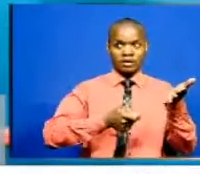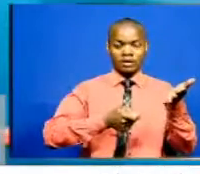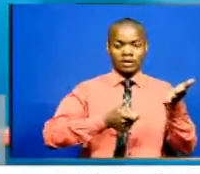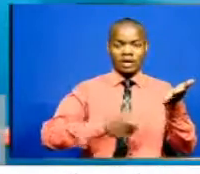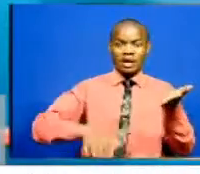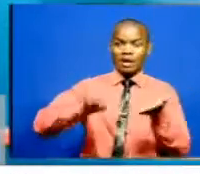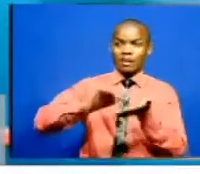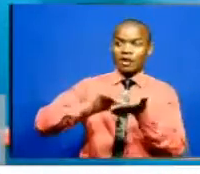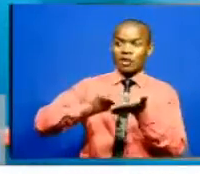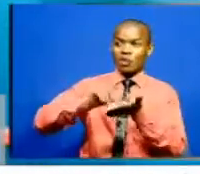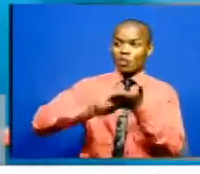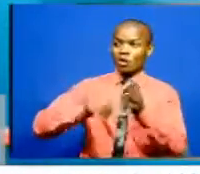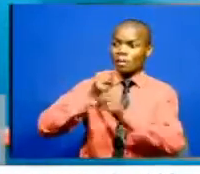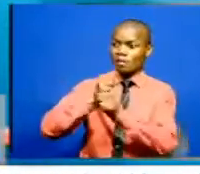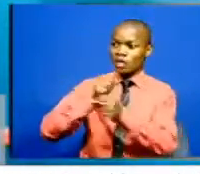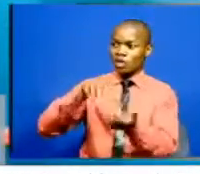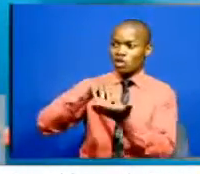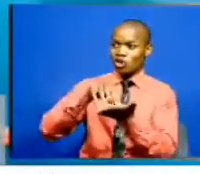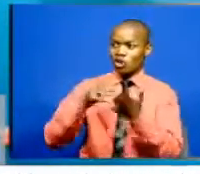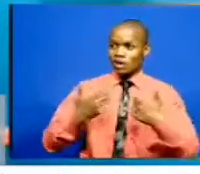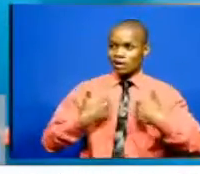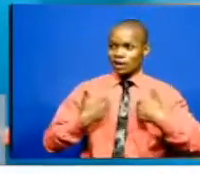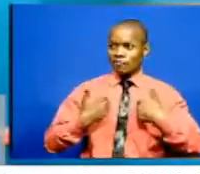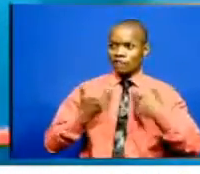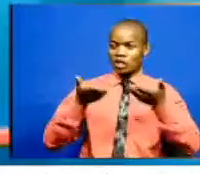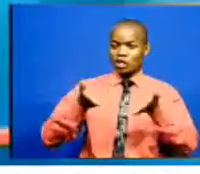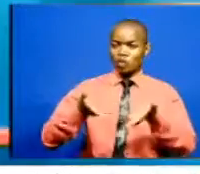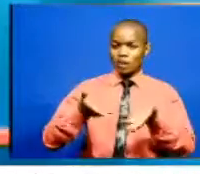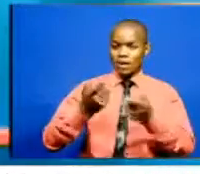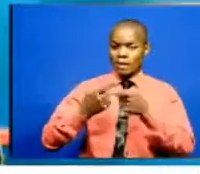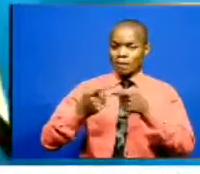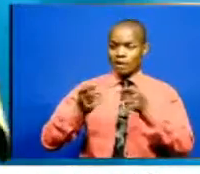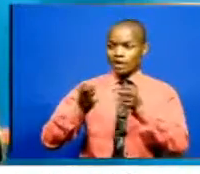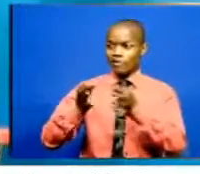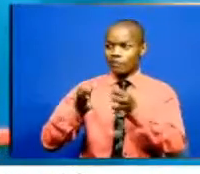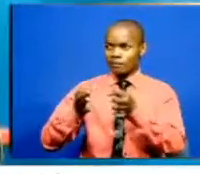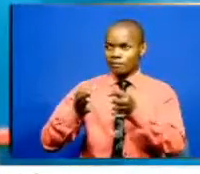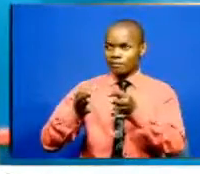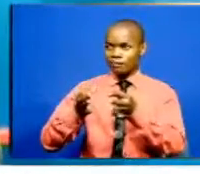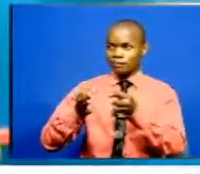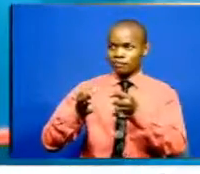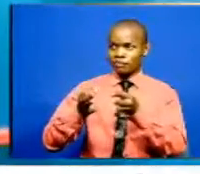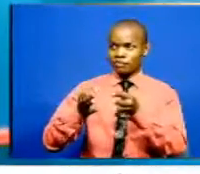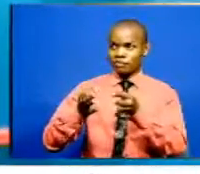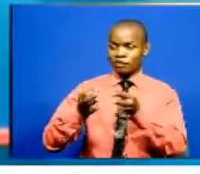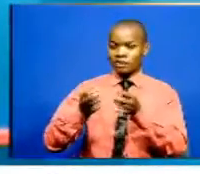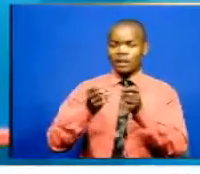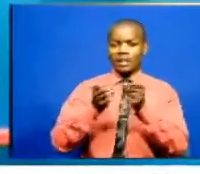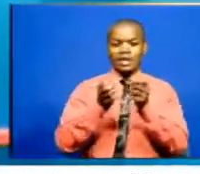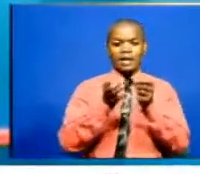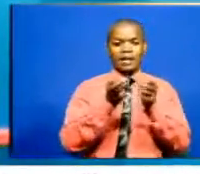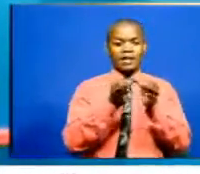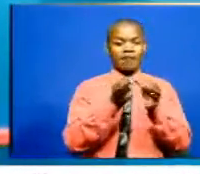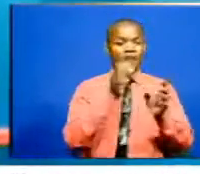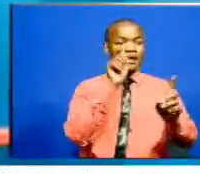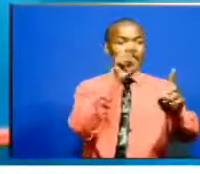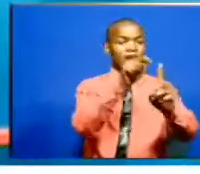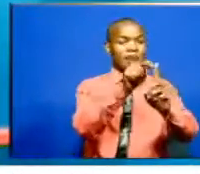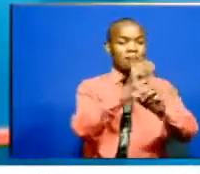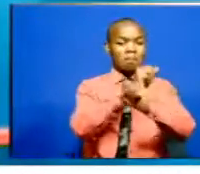what has brought us to this situation today. But if we really work on preventive